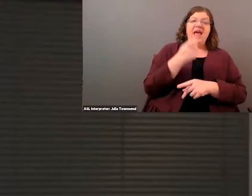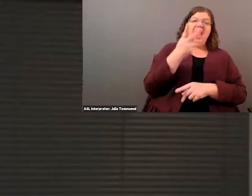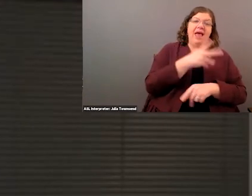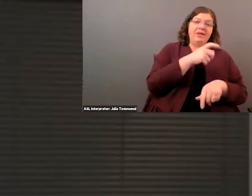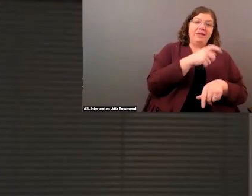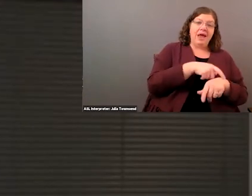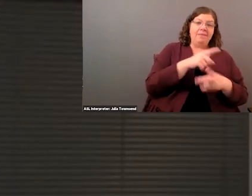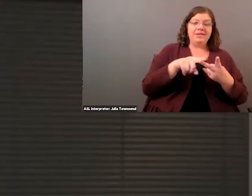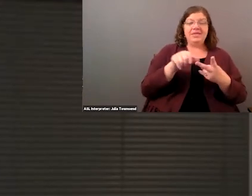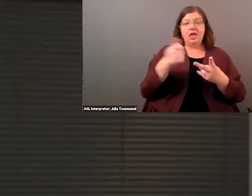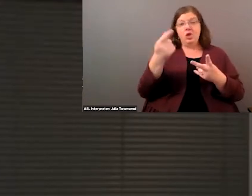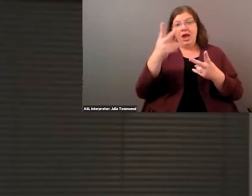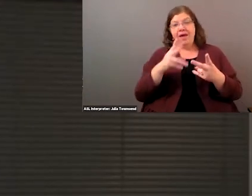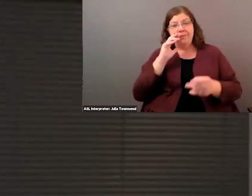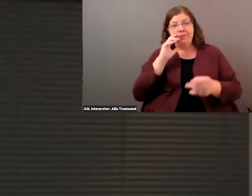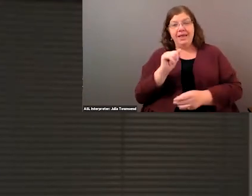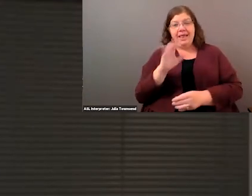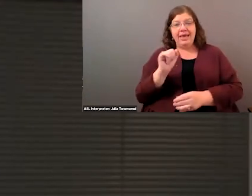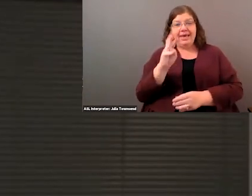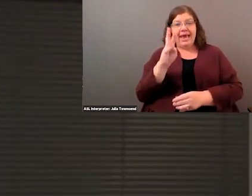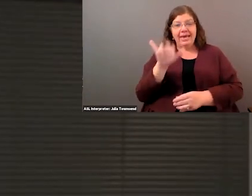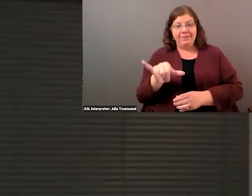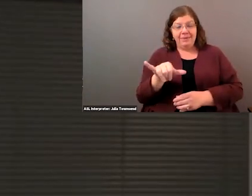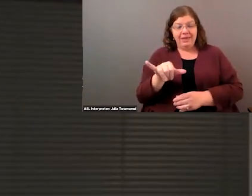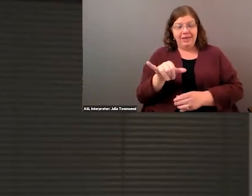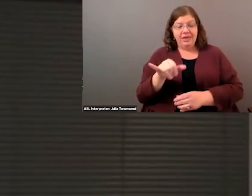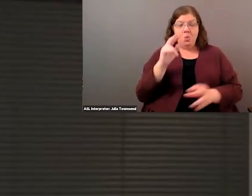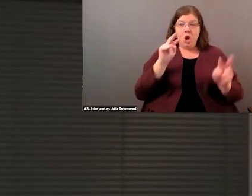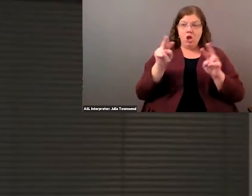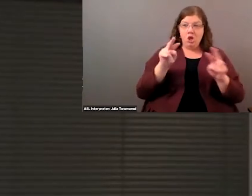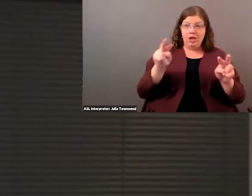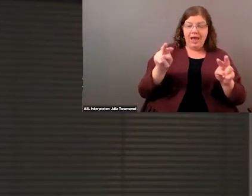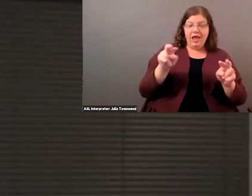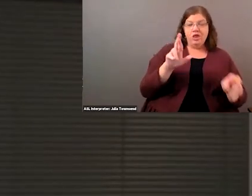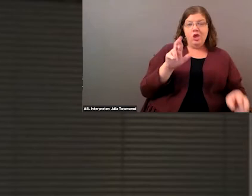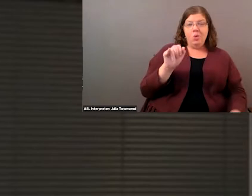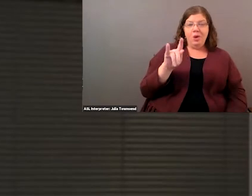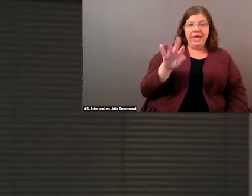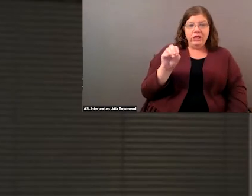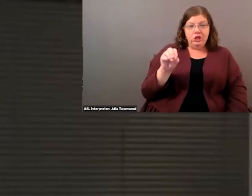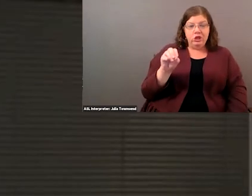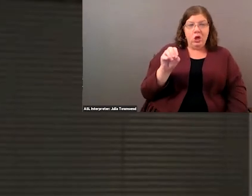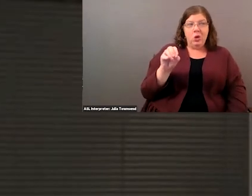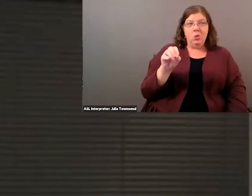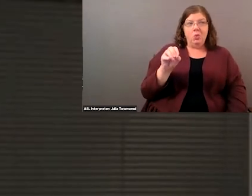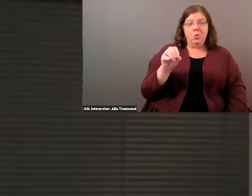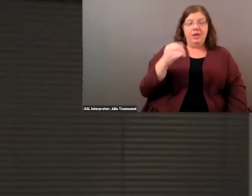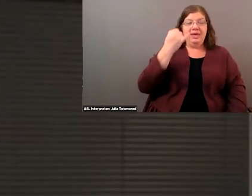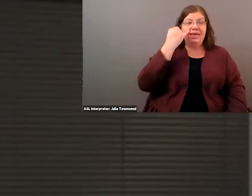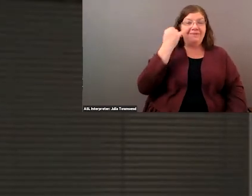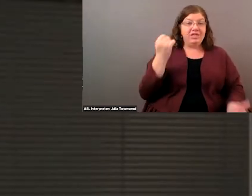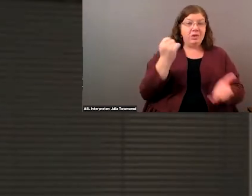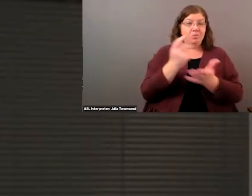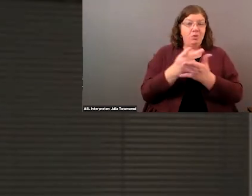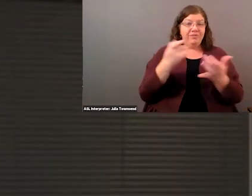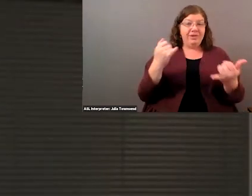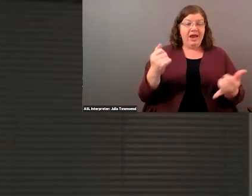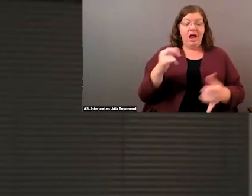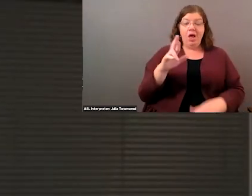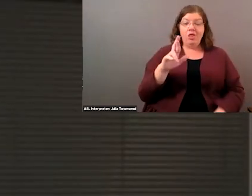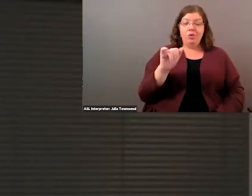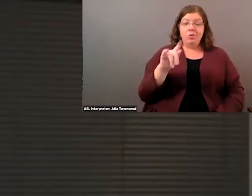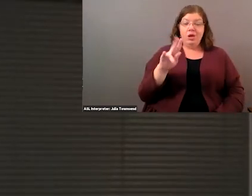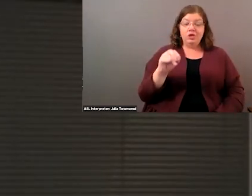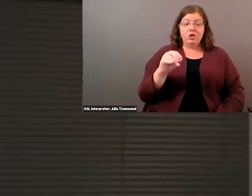this is approved, now the ratio is going to be almost 100 students less to this La